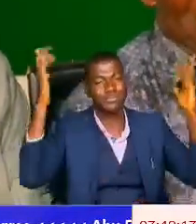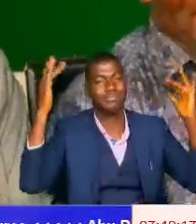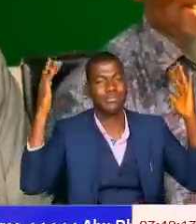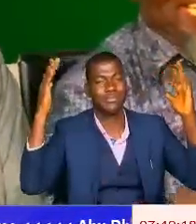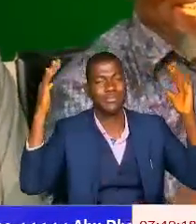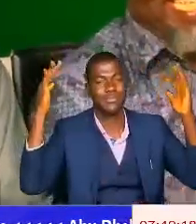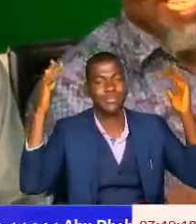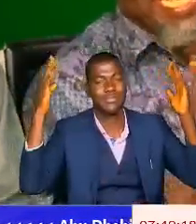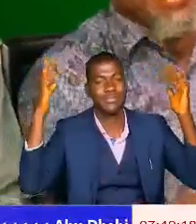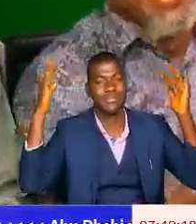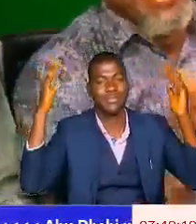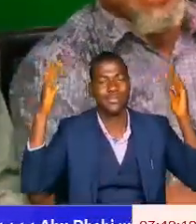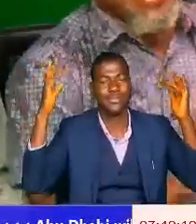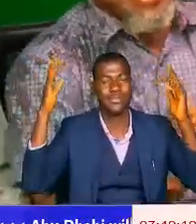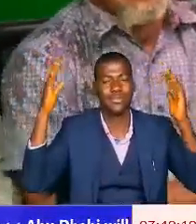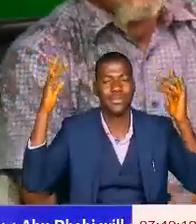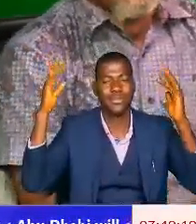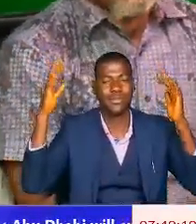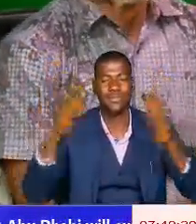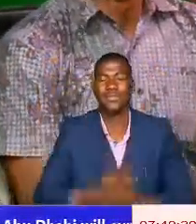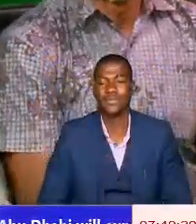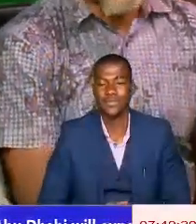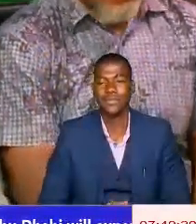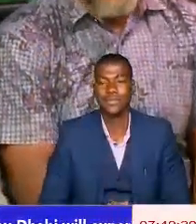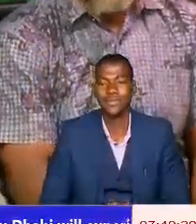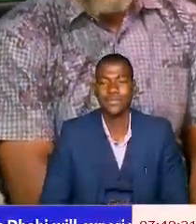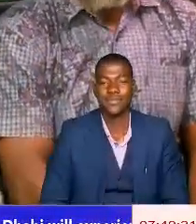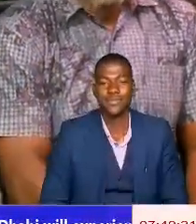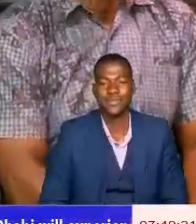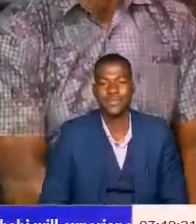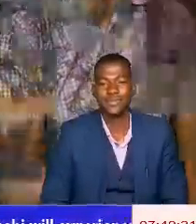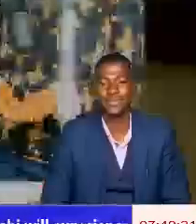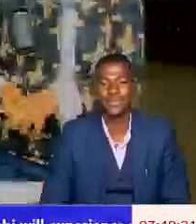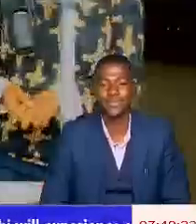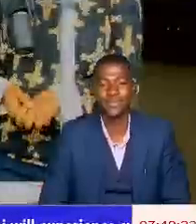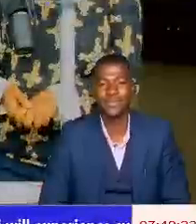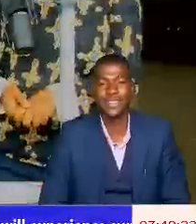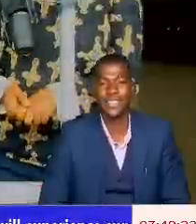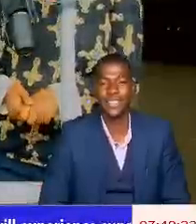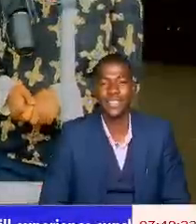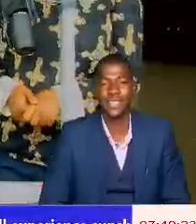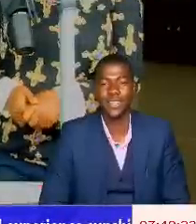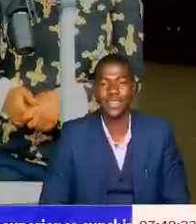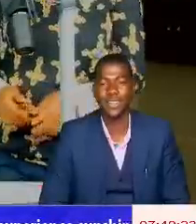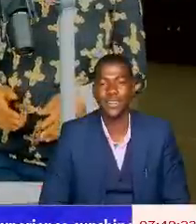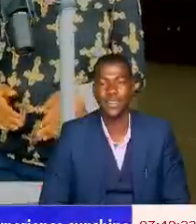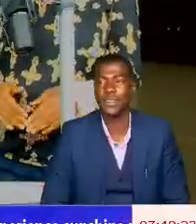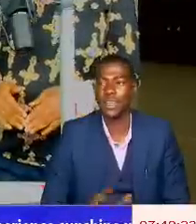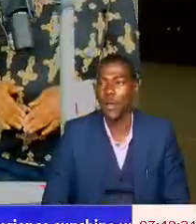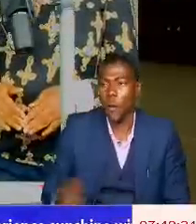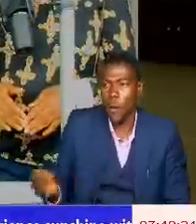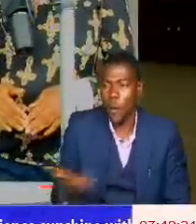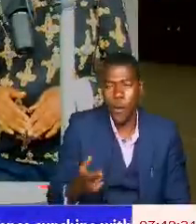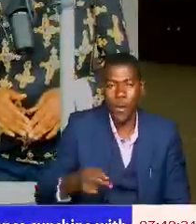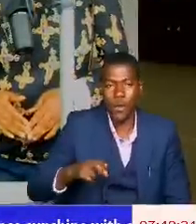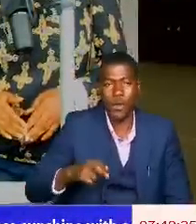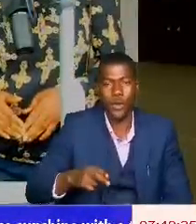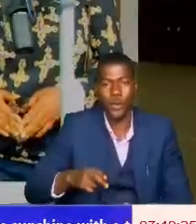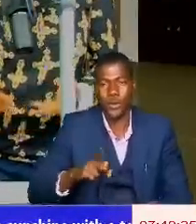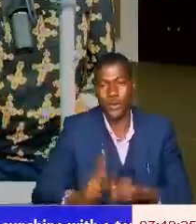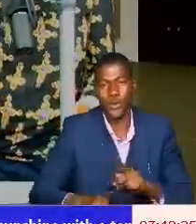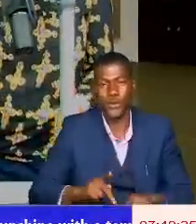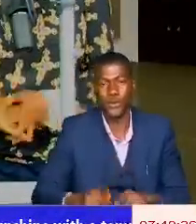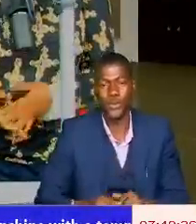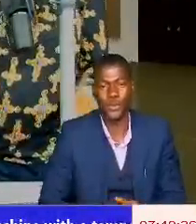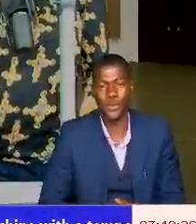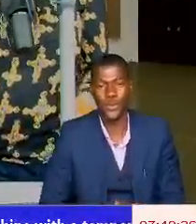Our commissioner from the Police Service Commission also there for studio. And everybody will sit down for high table. We